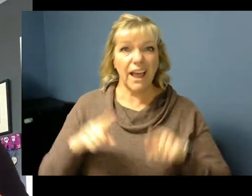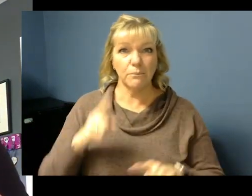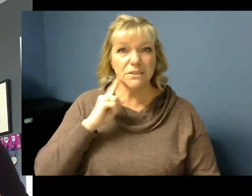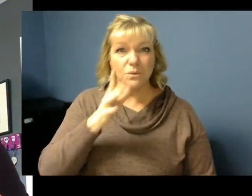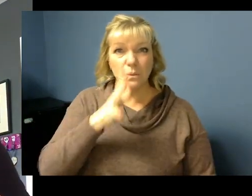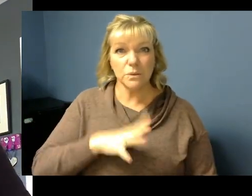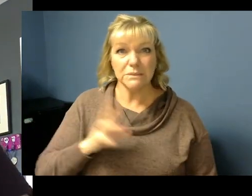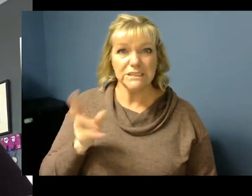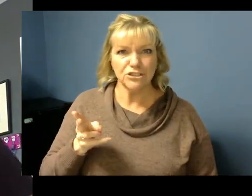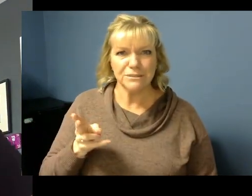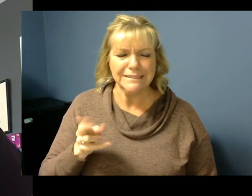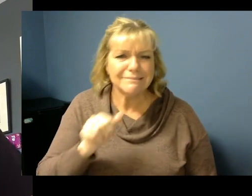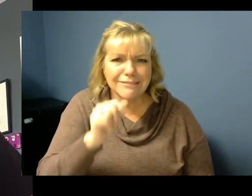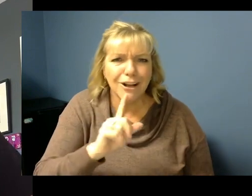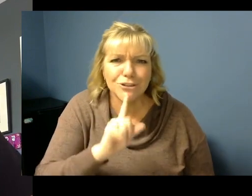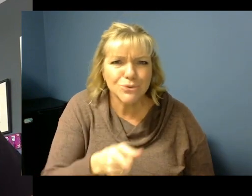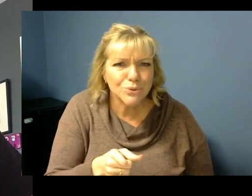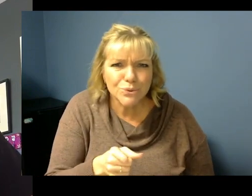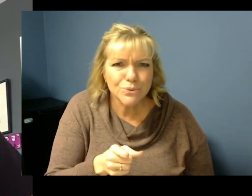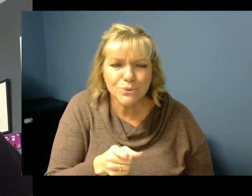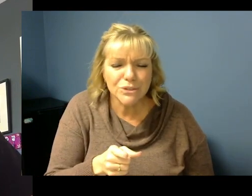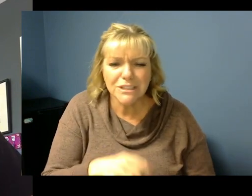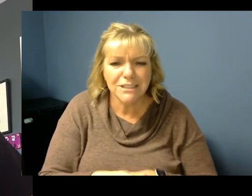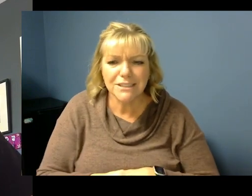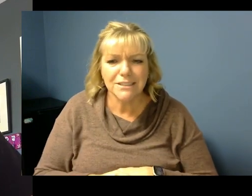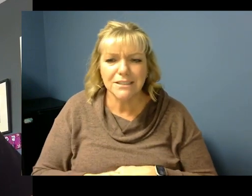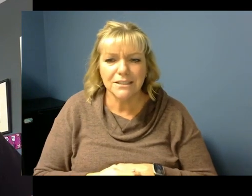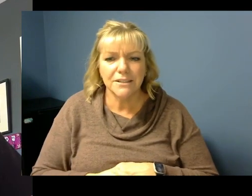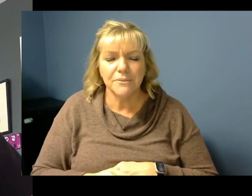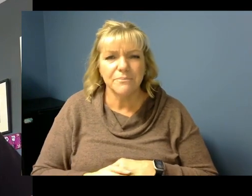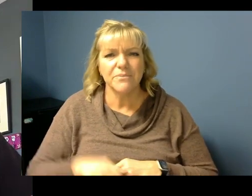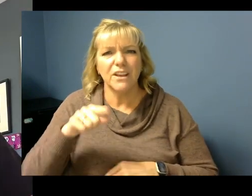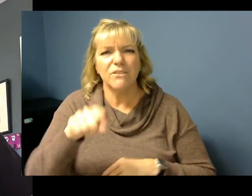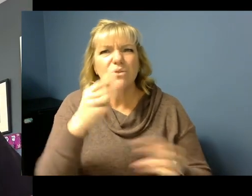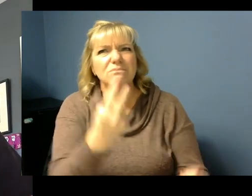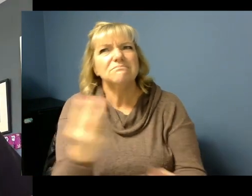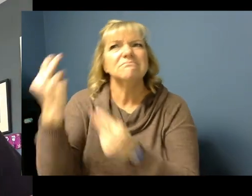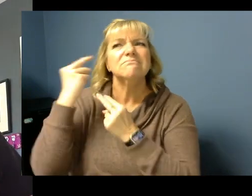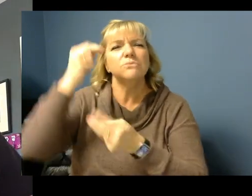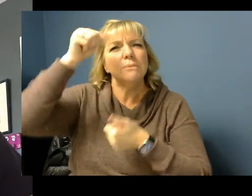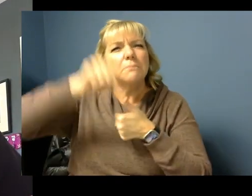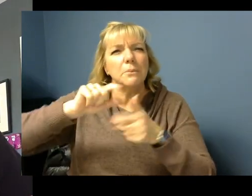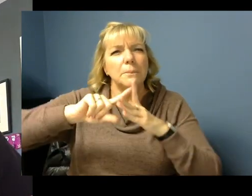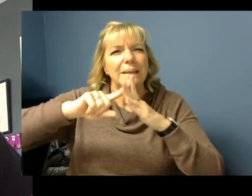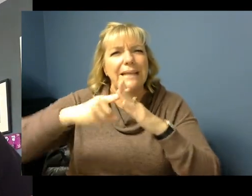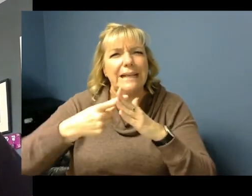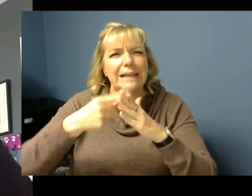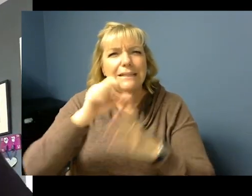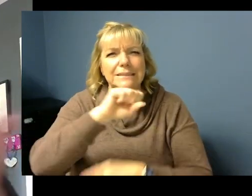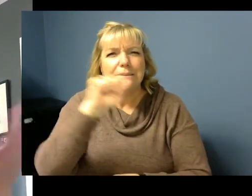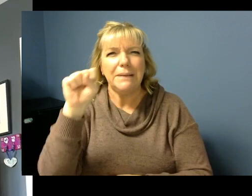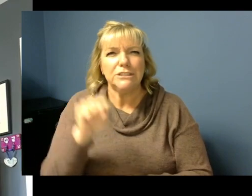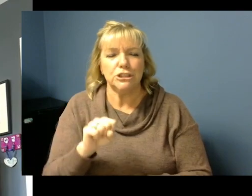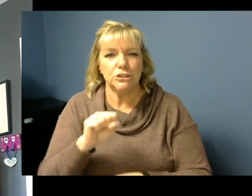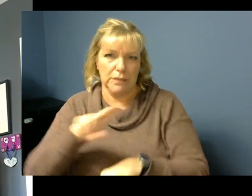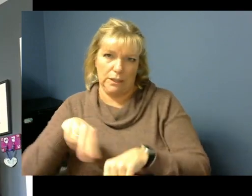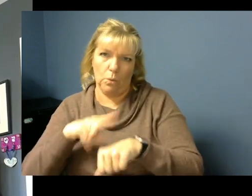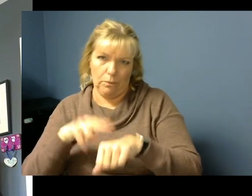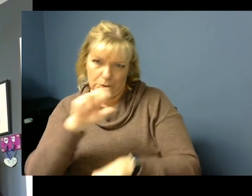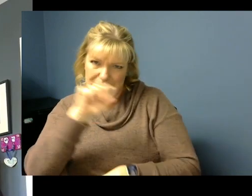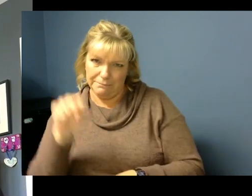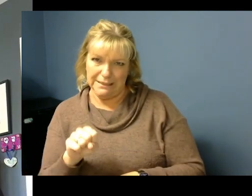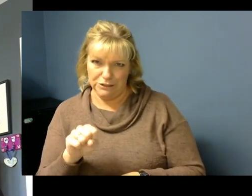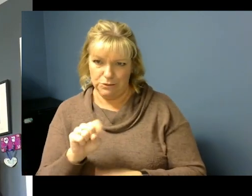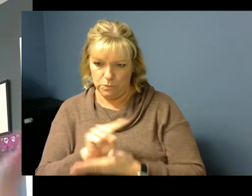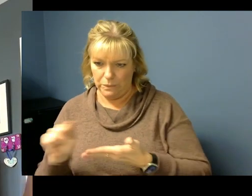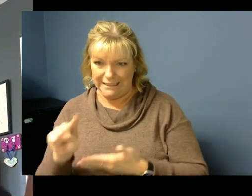our weeks are kind of all messed up this semester, but like usually it's usually like week 7 or like halfway through the semester when we finally